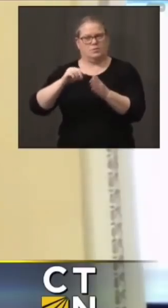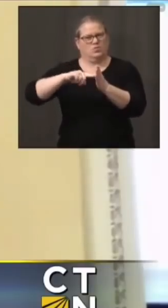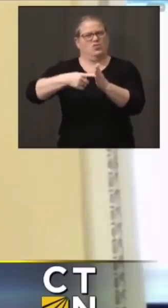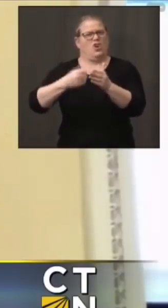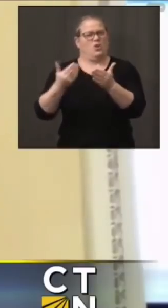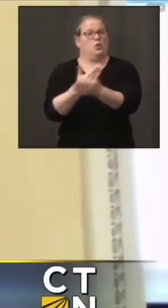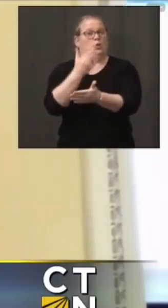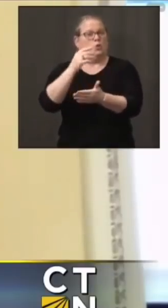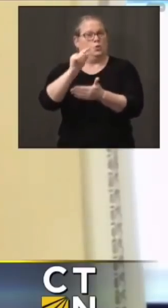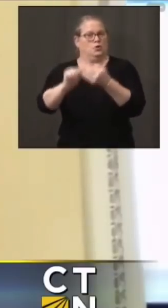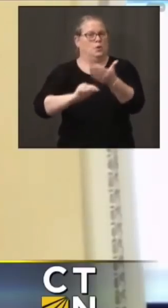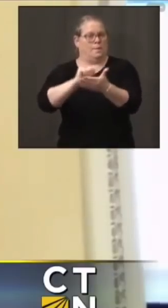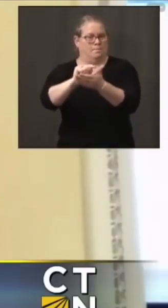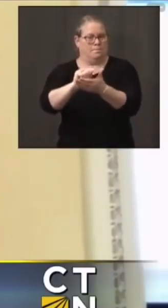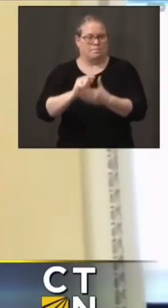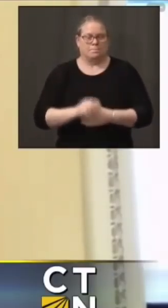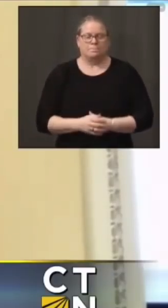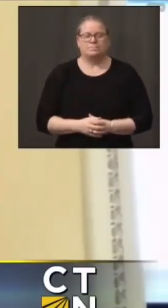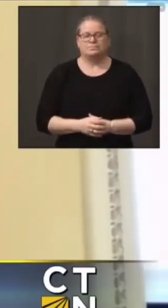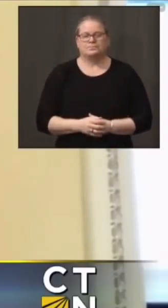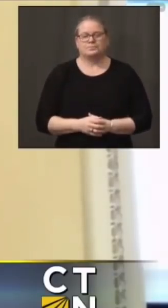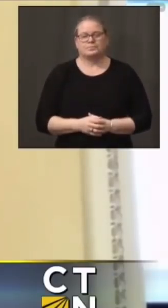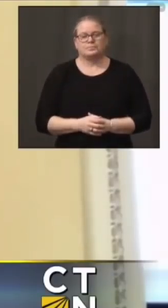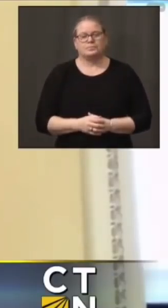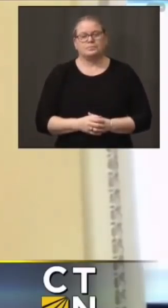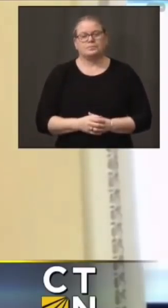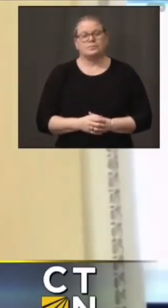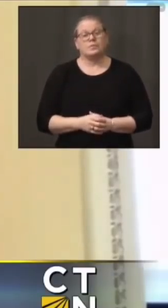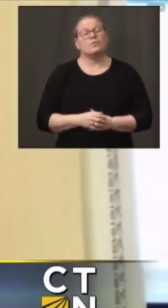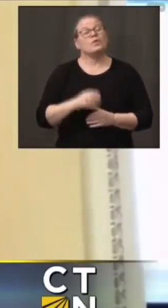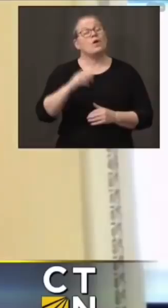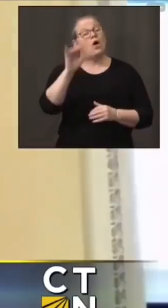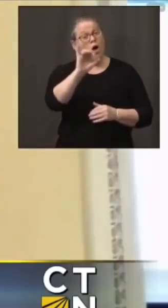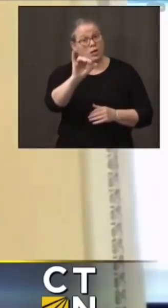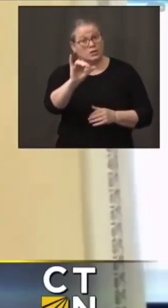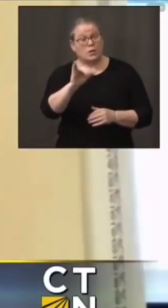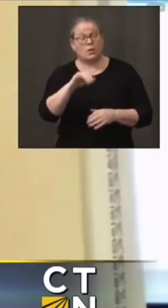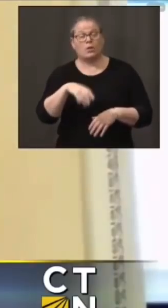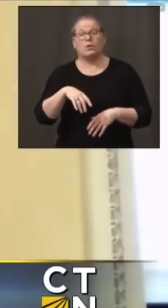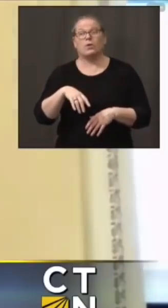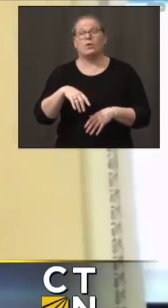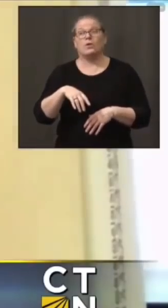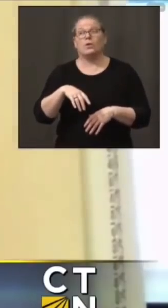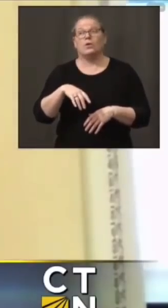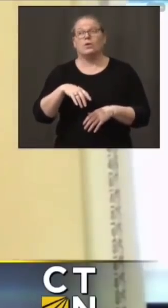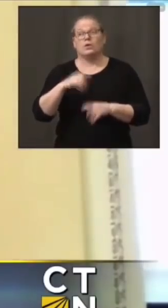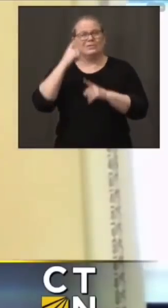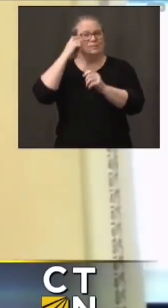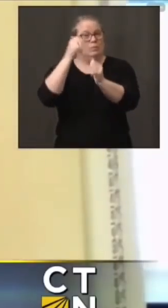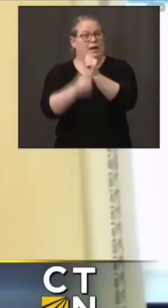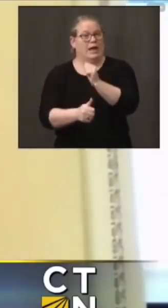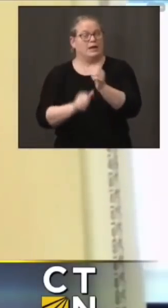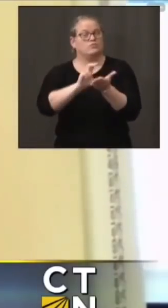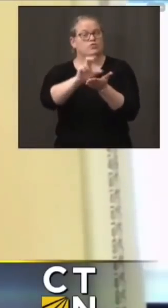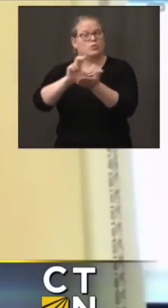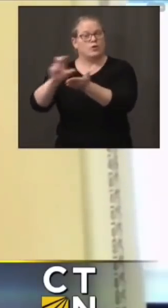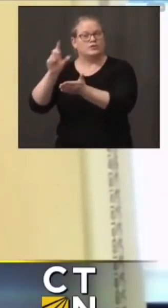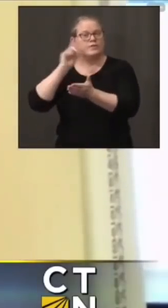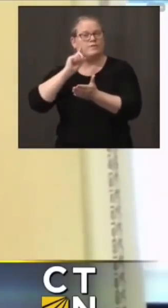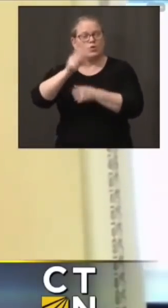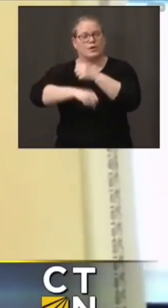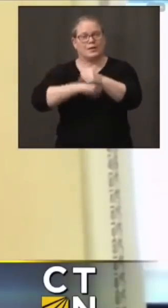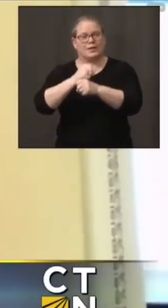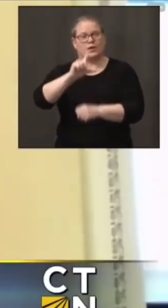What we want to try to do, and we also passed at this time an appropriations package for